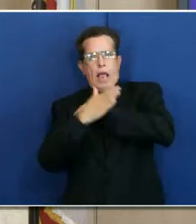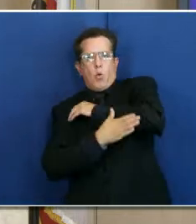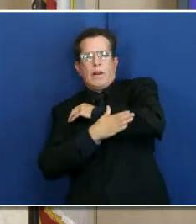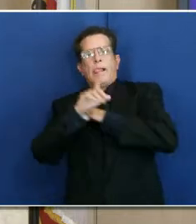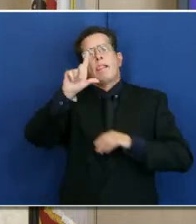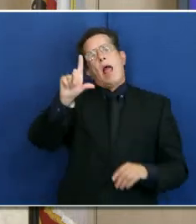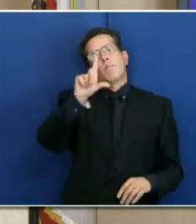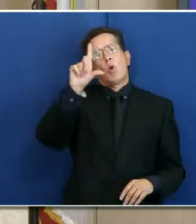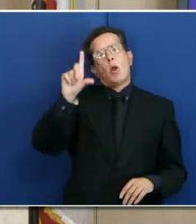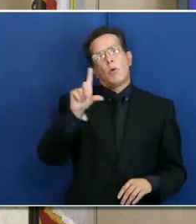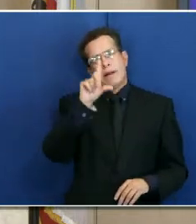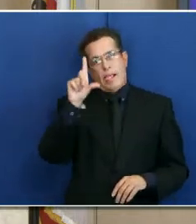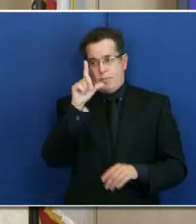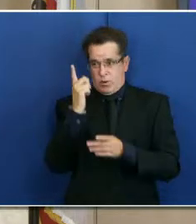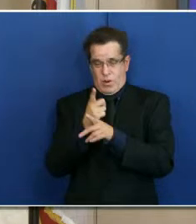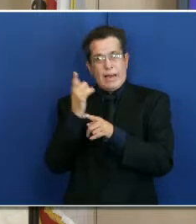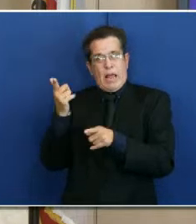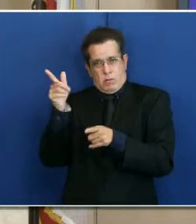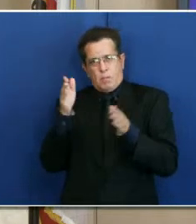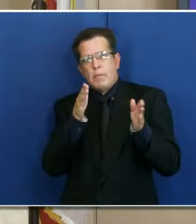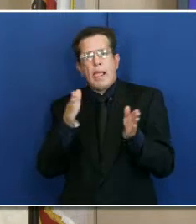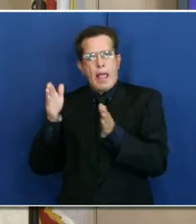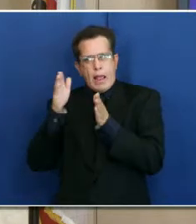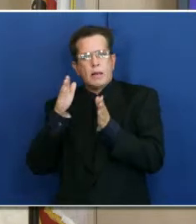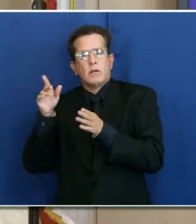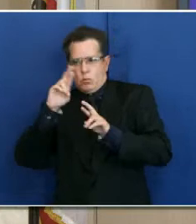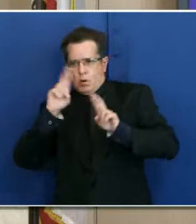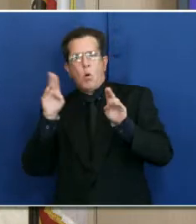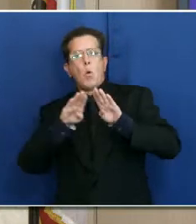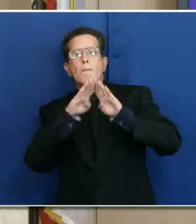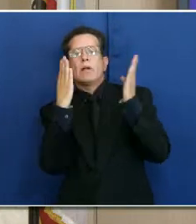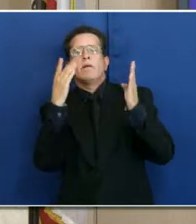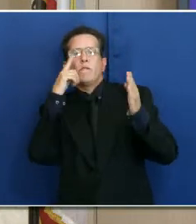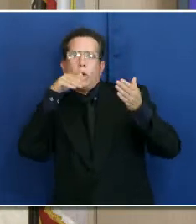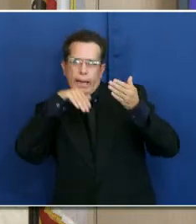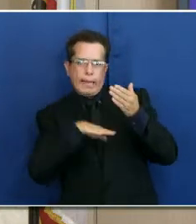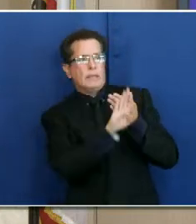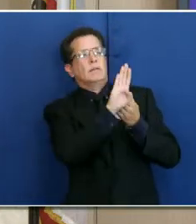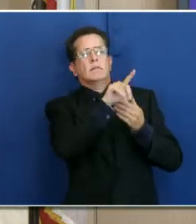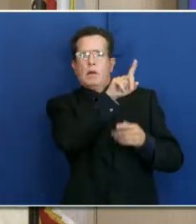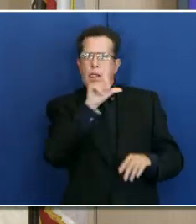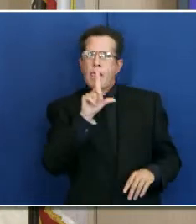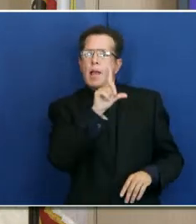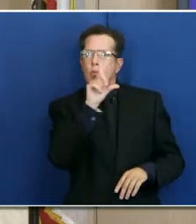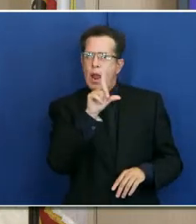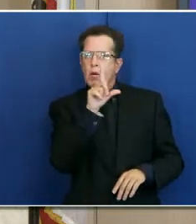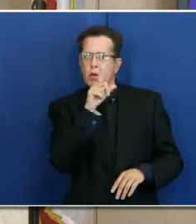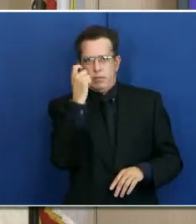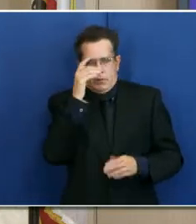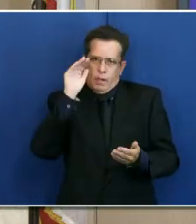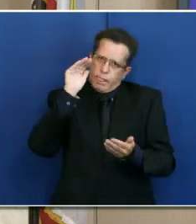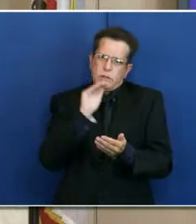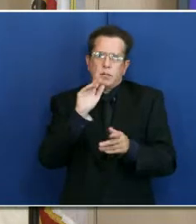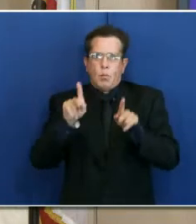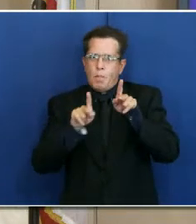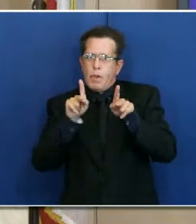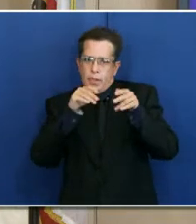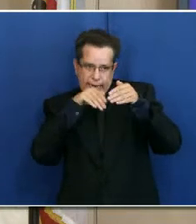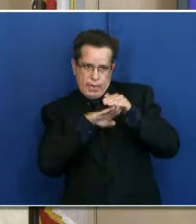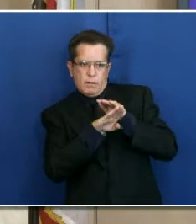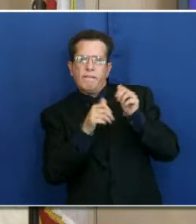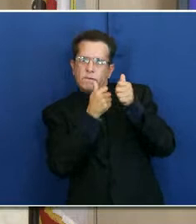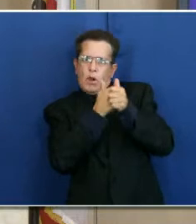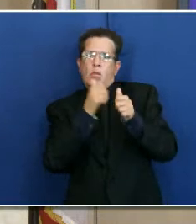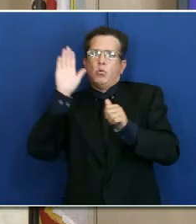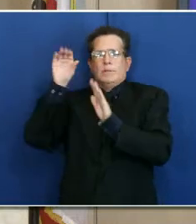county library is working on a plan to offer in-person library services with a reduced occupancy in accordance with the new